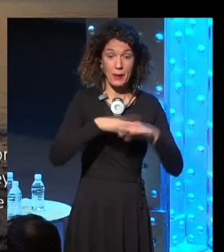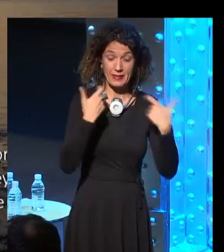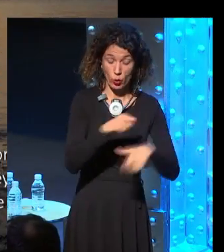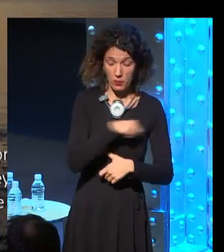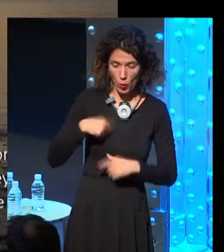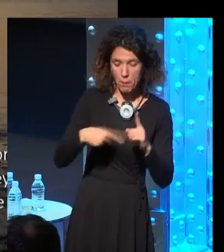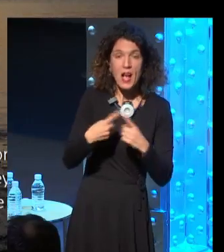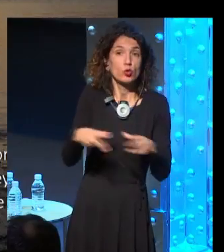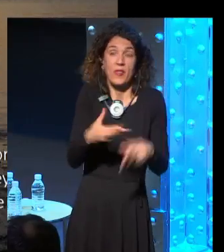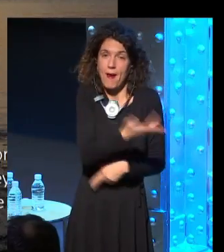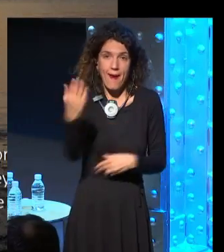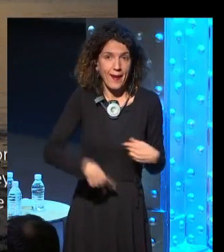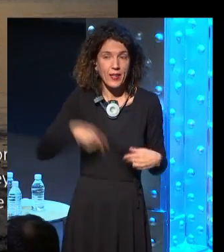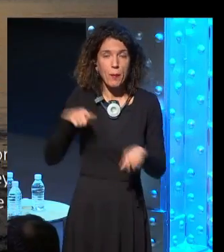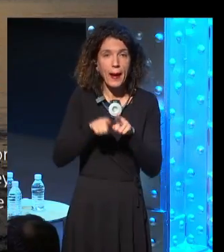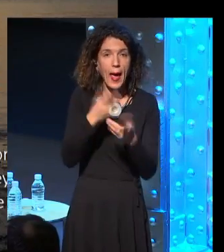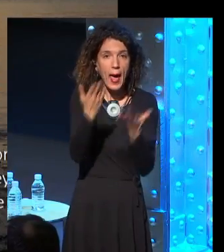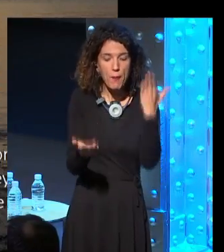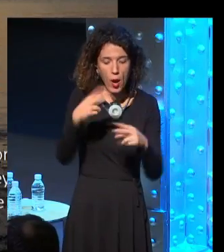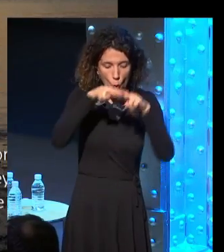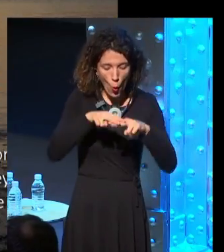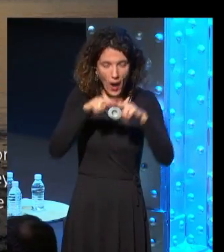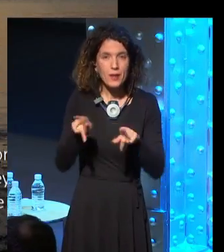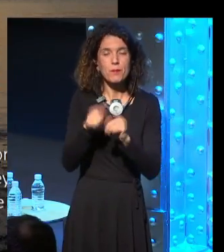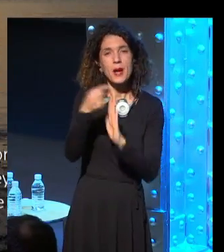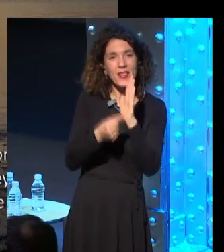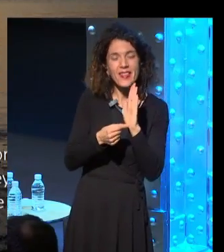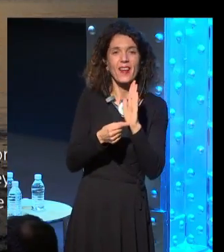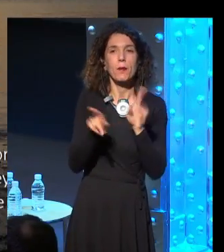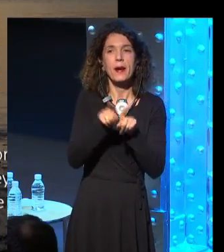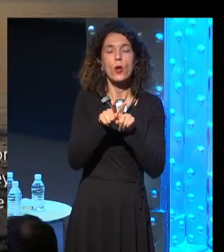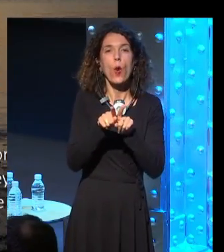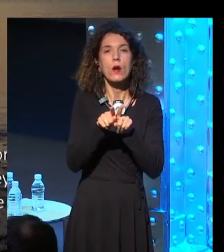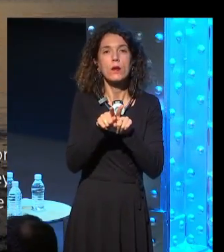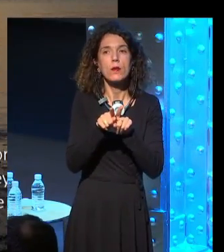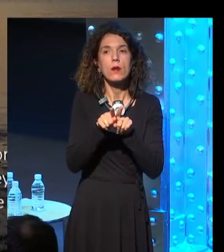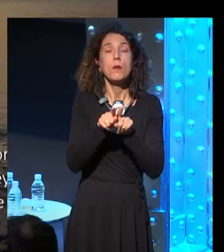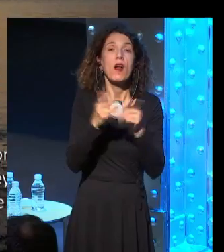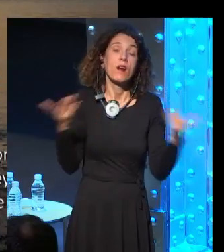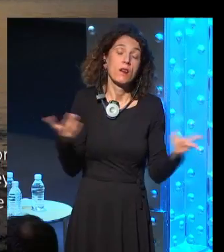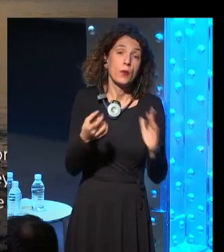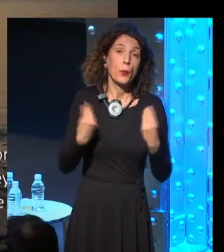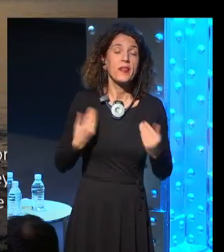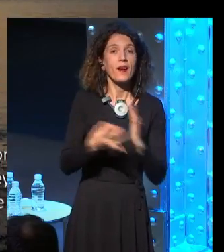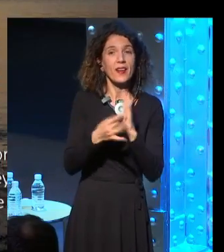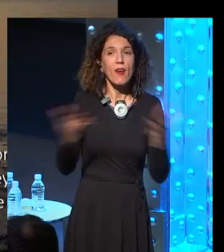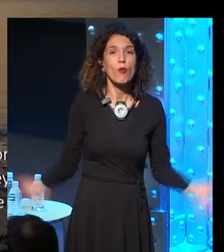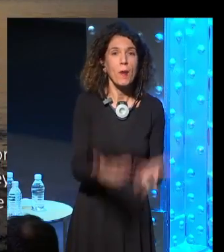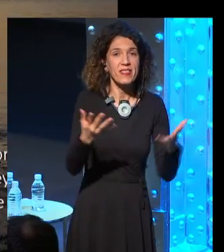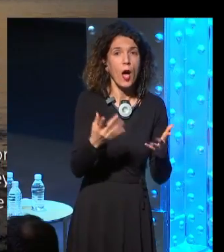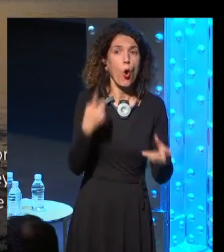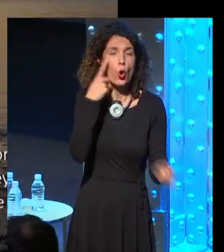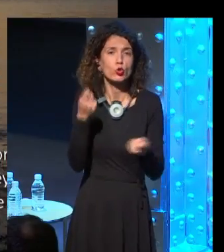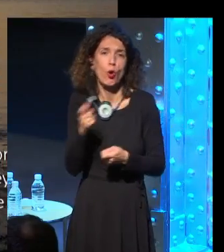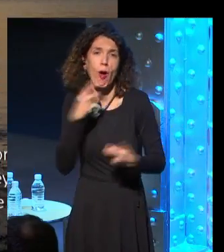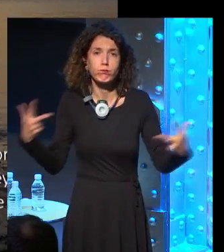data collections on quality of life throughout the population will be an important tool to examine progress.